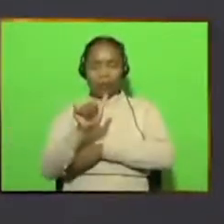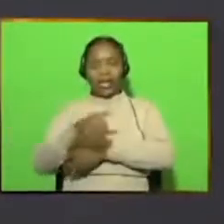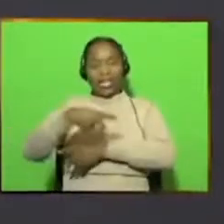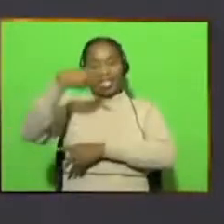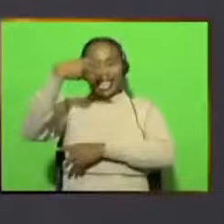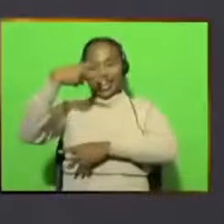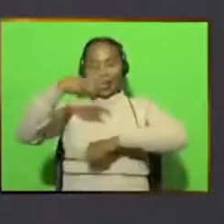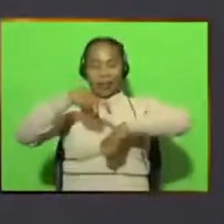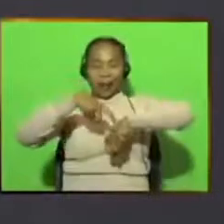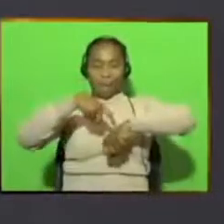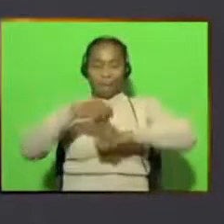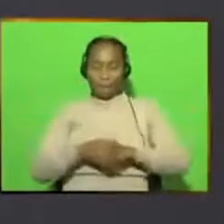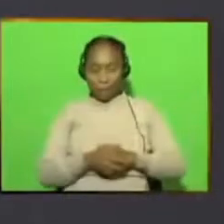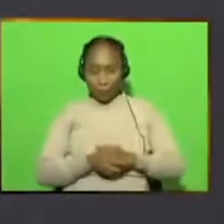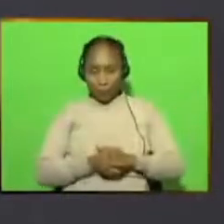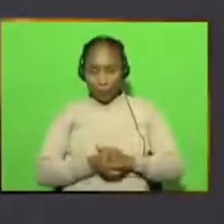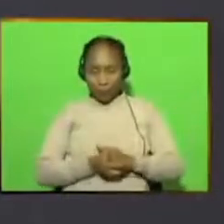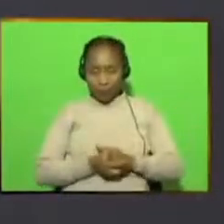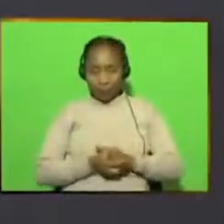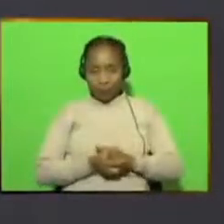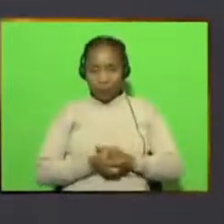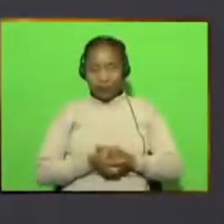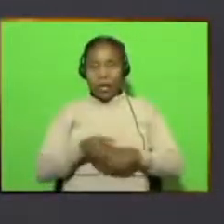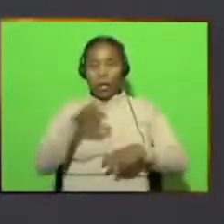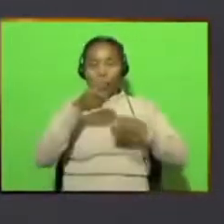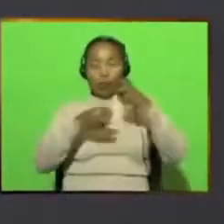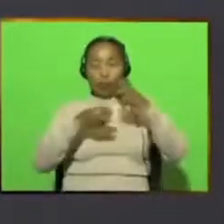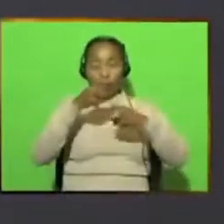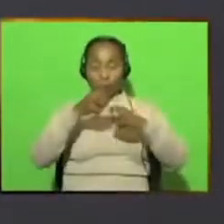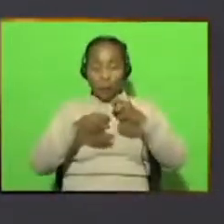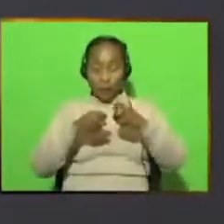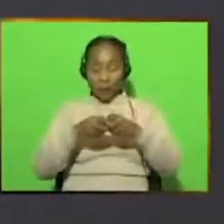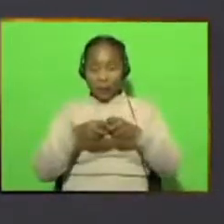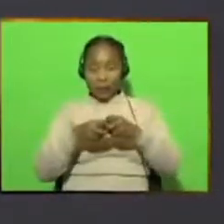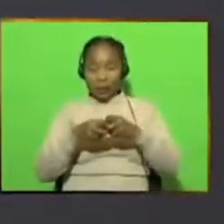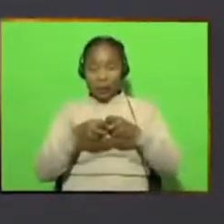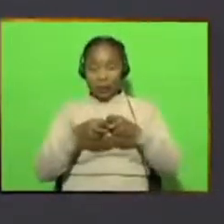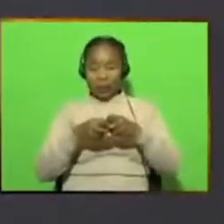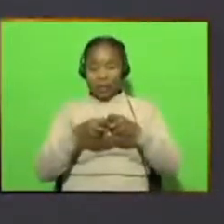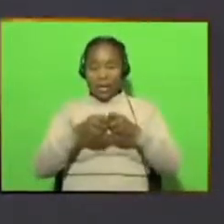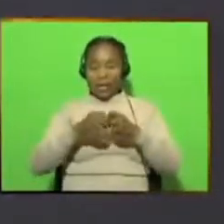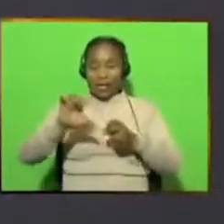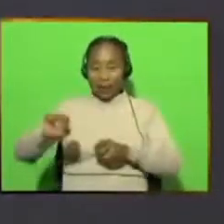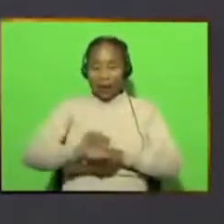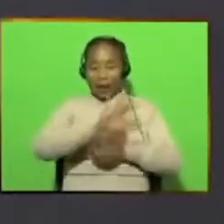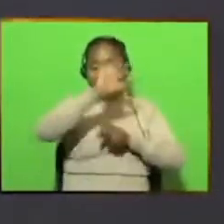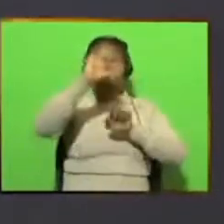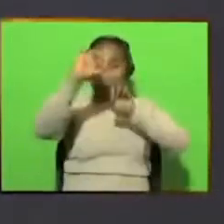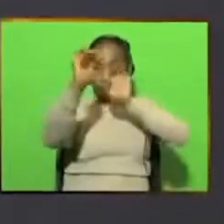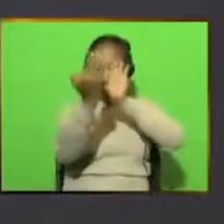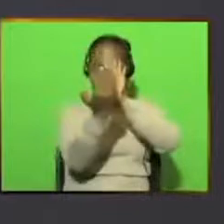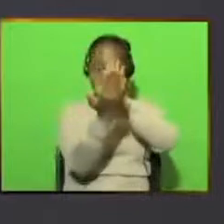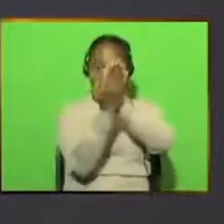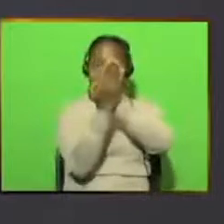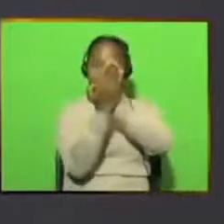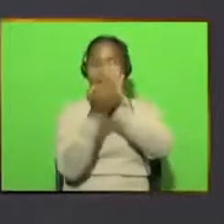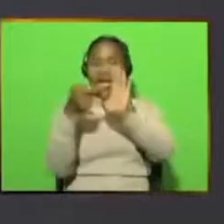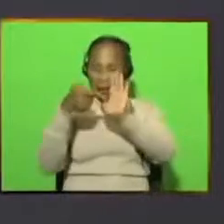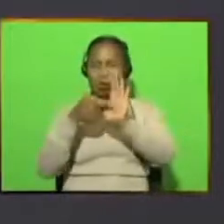term. The problems facing this country are well